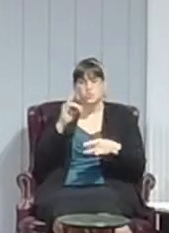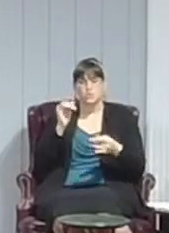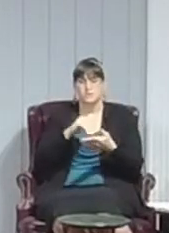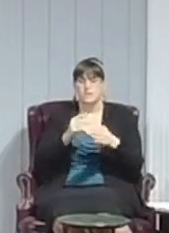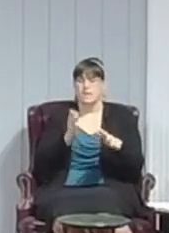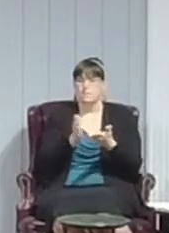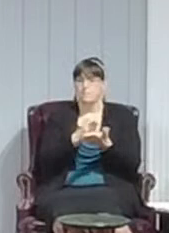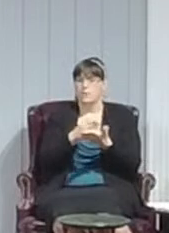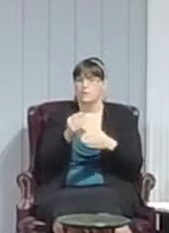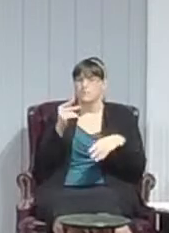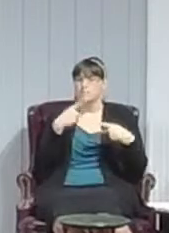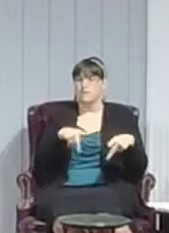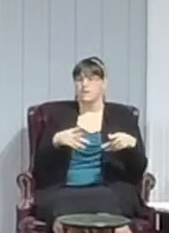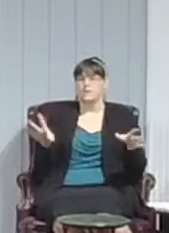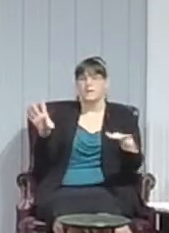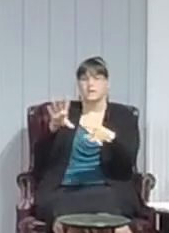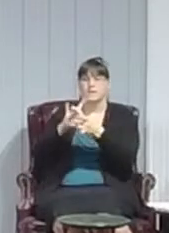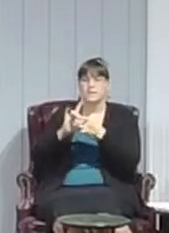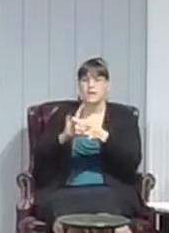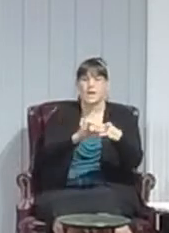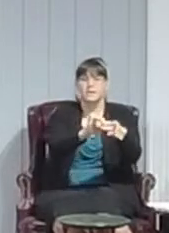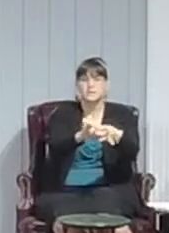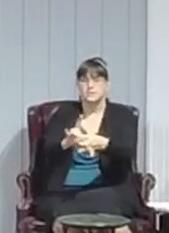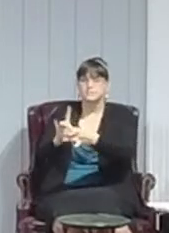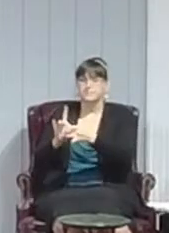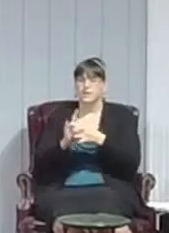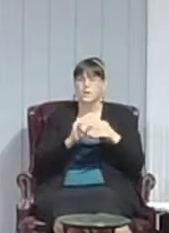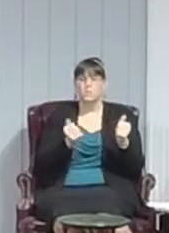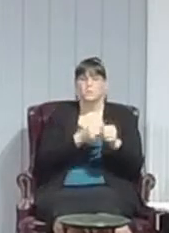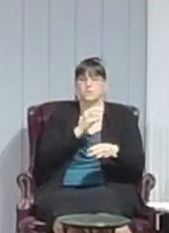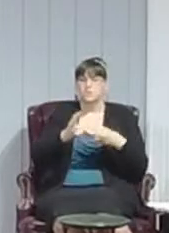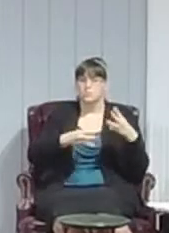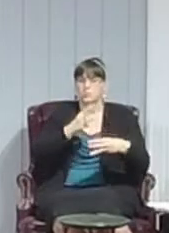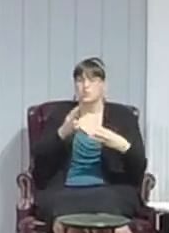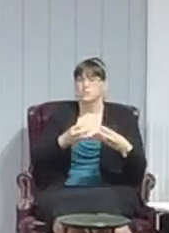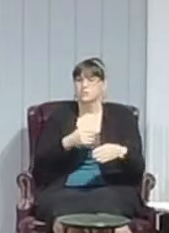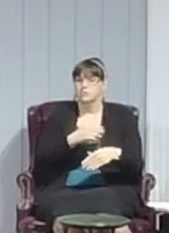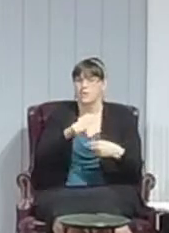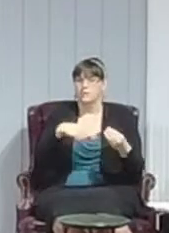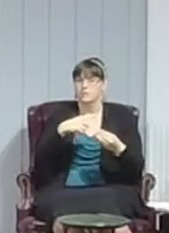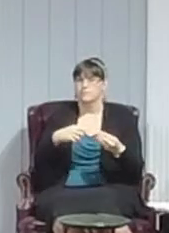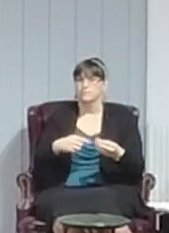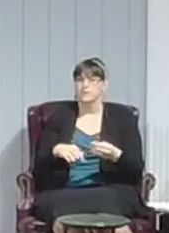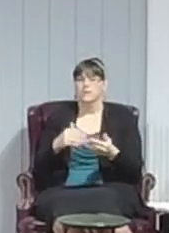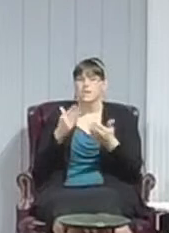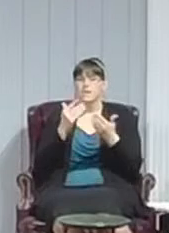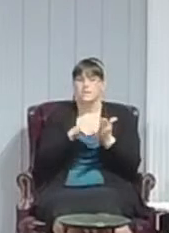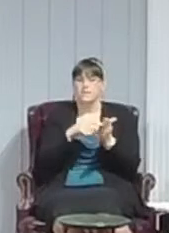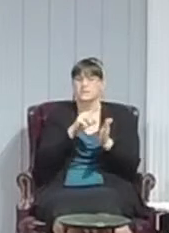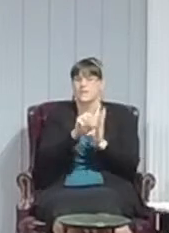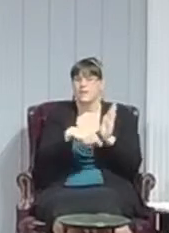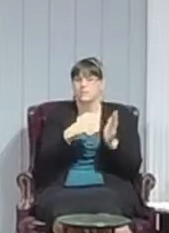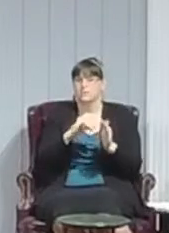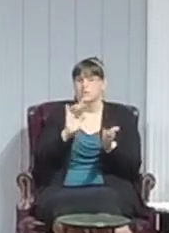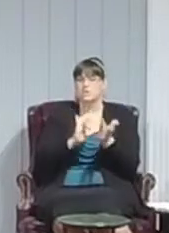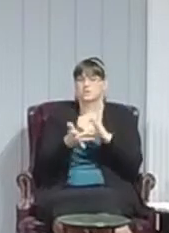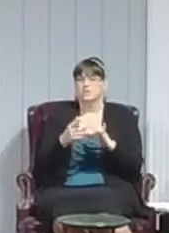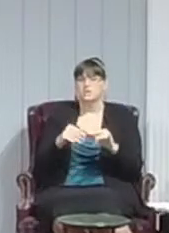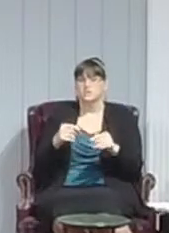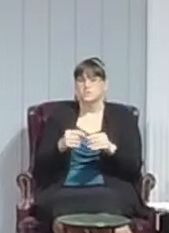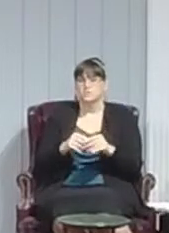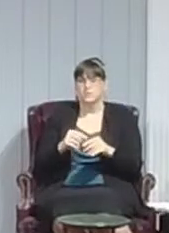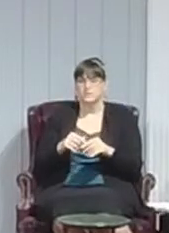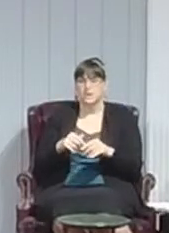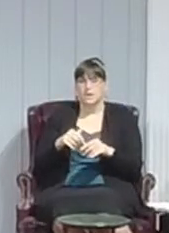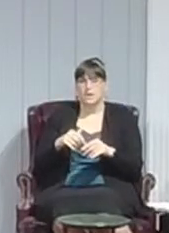with the natural world that is around him. And in this case, the hour of Christ's betrayal by Judas Iscariot, his capture, his